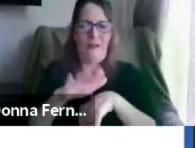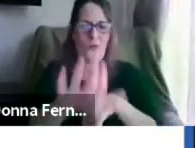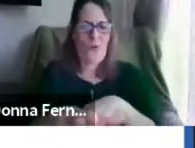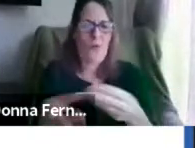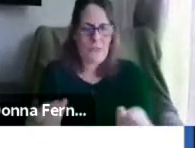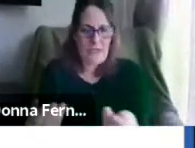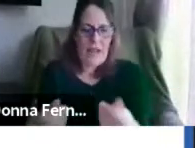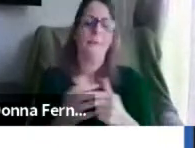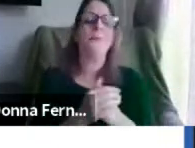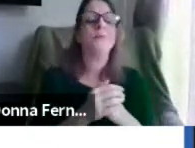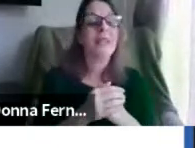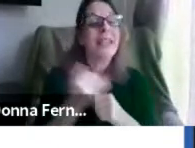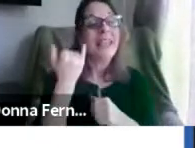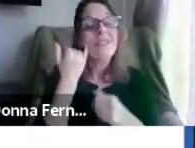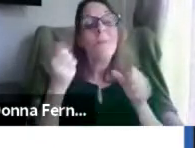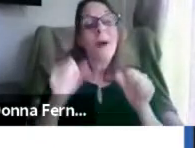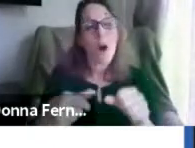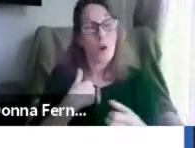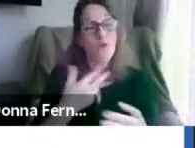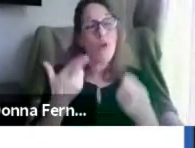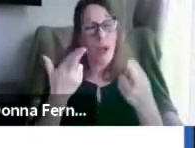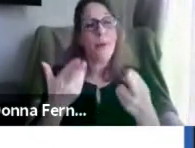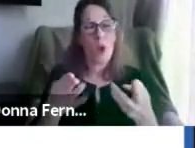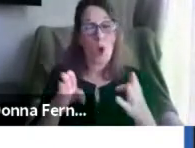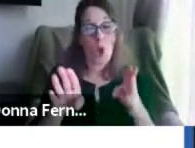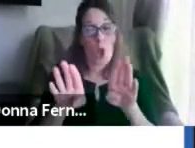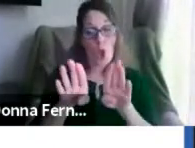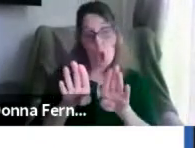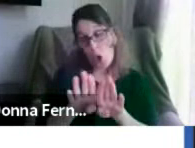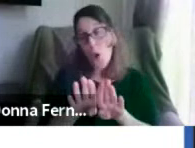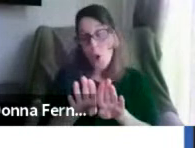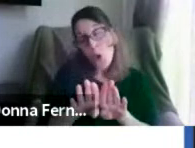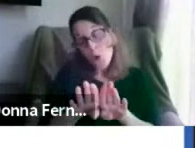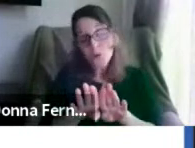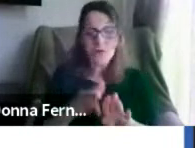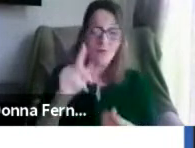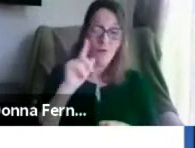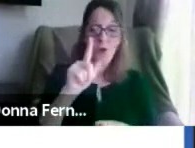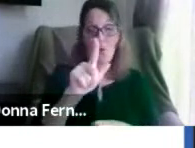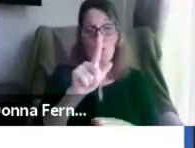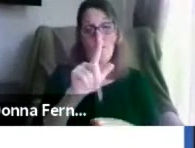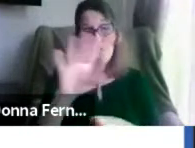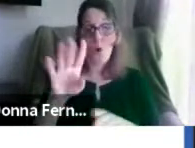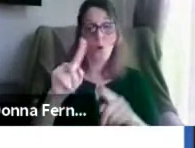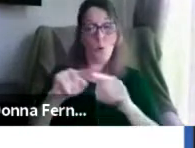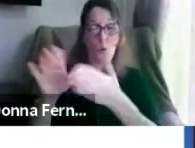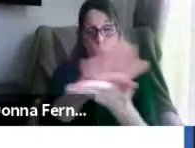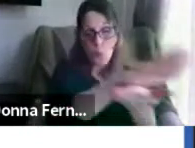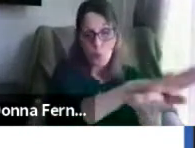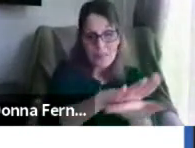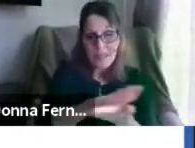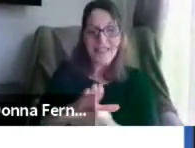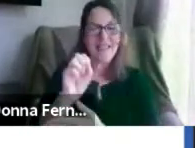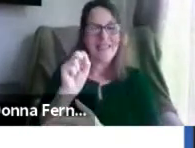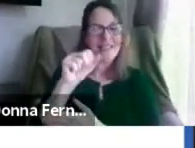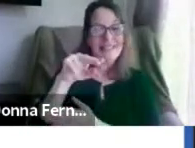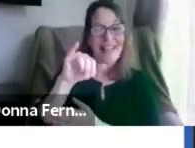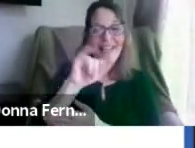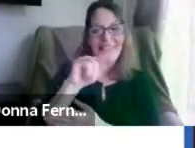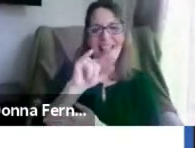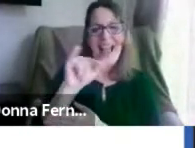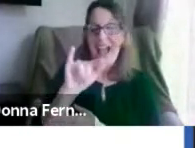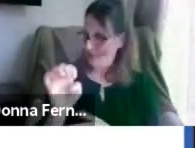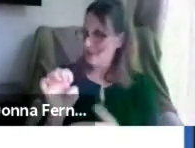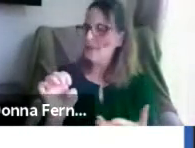If possible, though, we do recommend that you close the facility for 24 hours before you sanitize it. The reason for that is because it will give